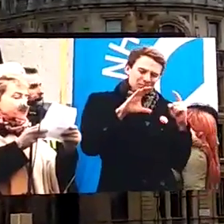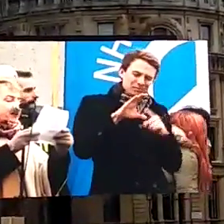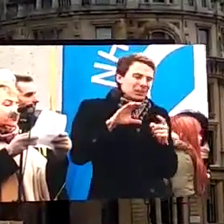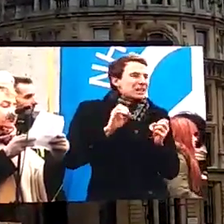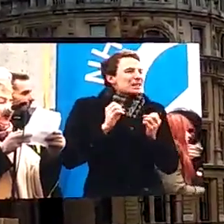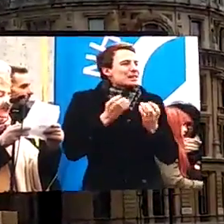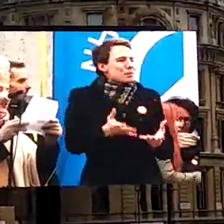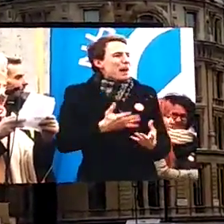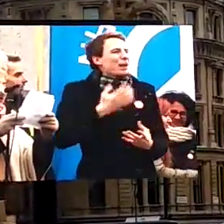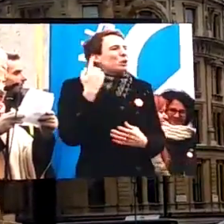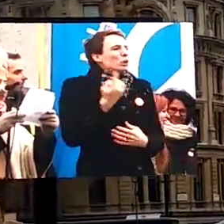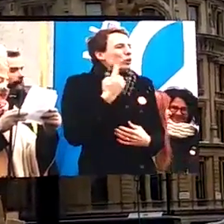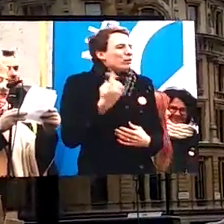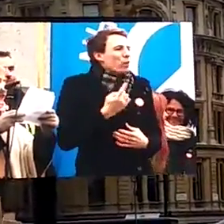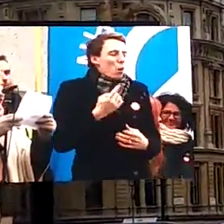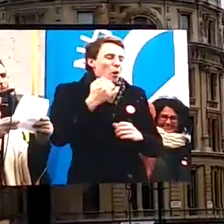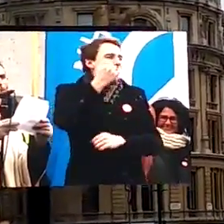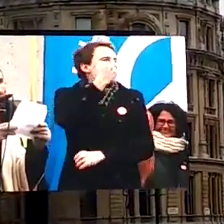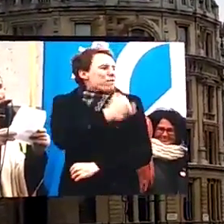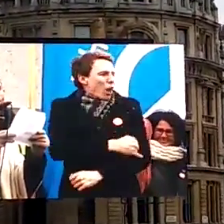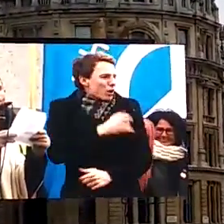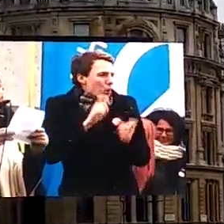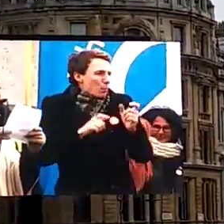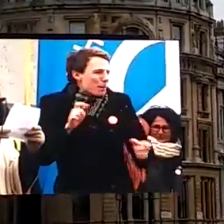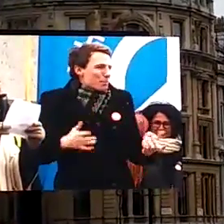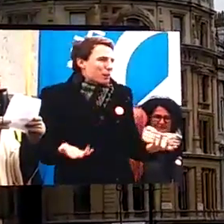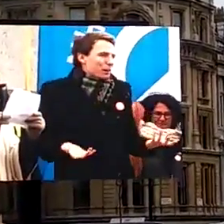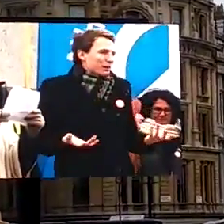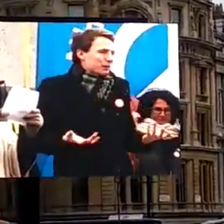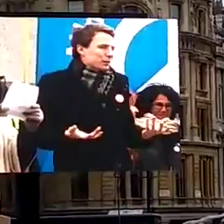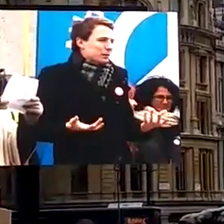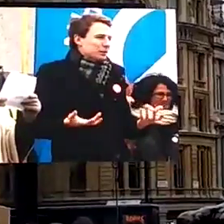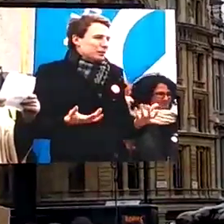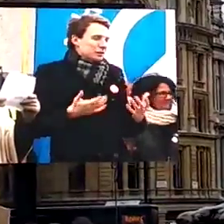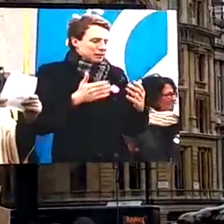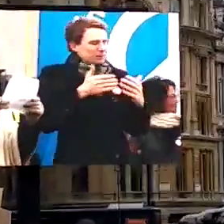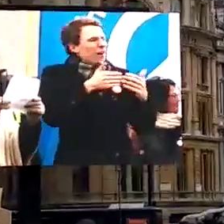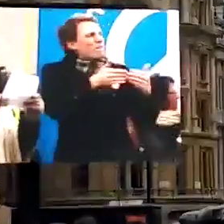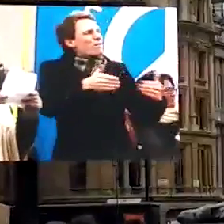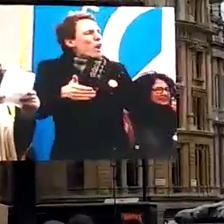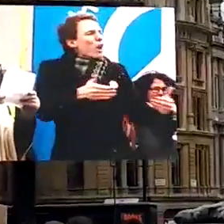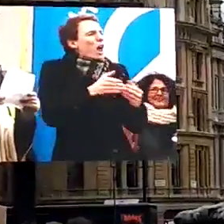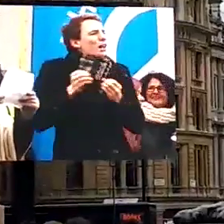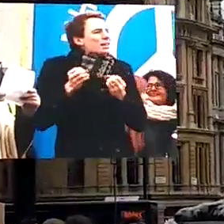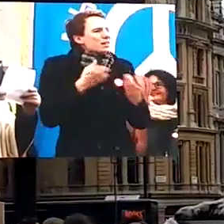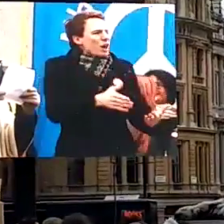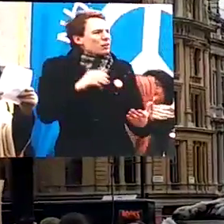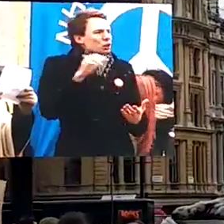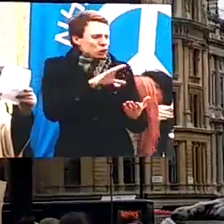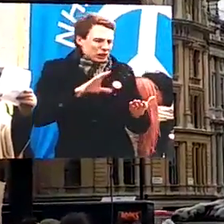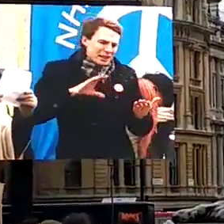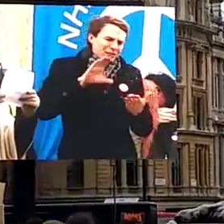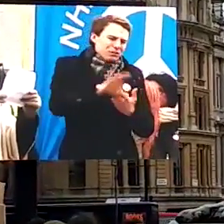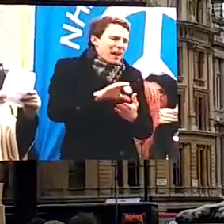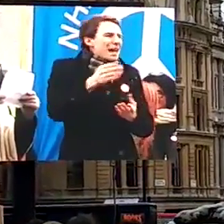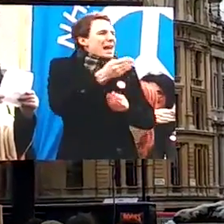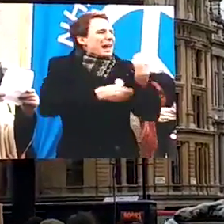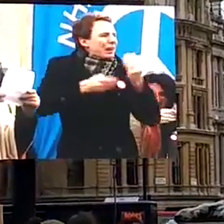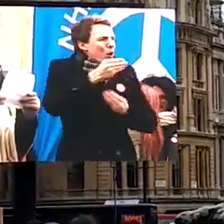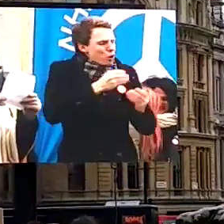protecting the most vulnerable, investing in frontline public services and growing the